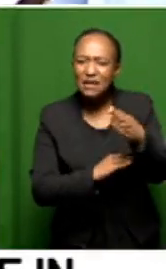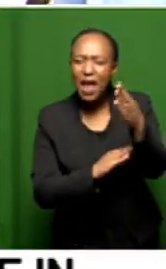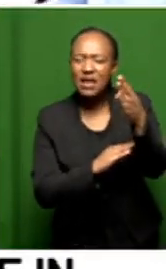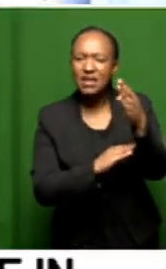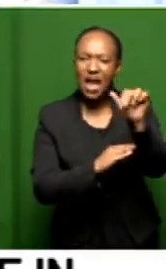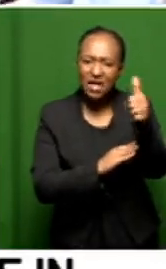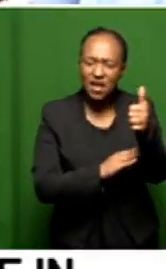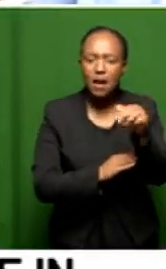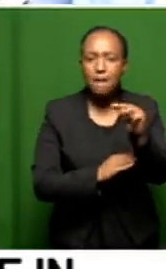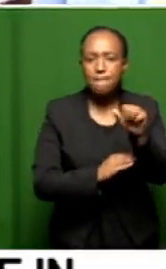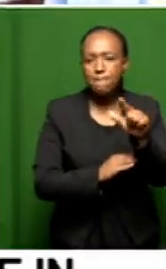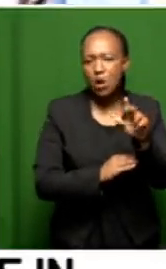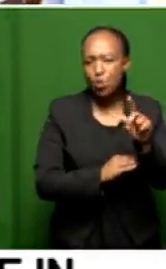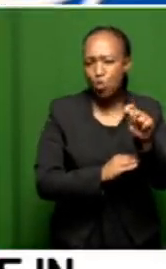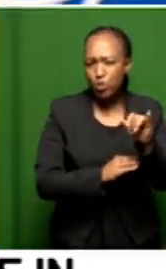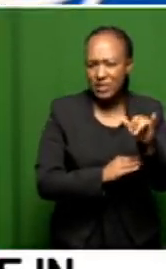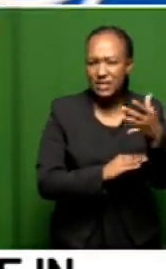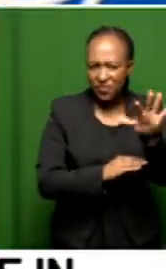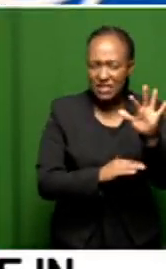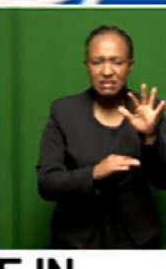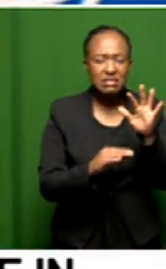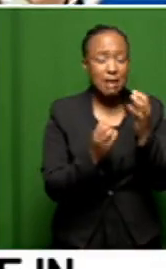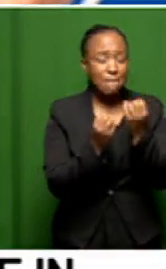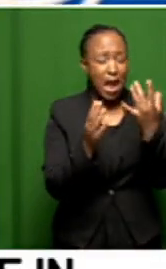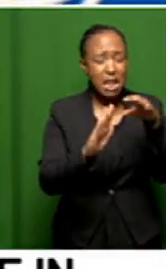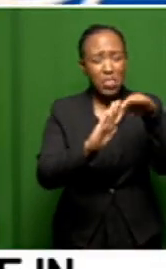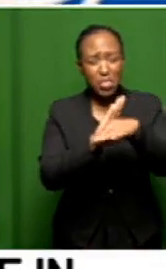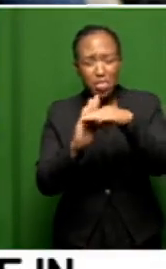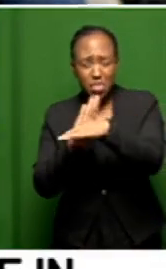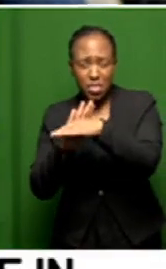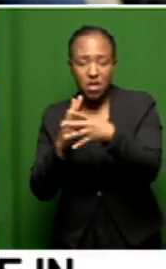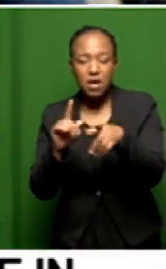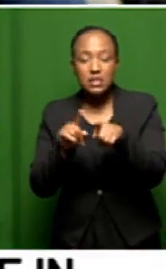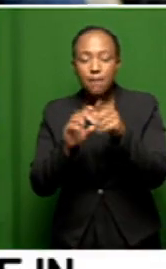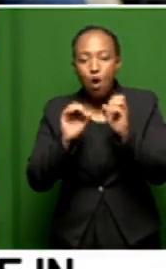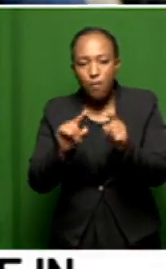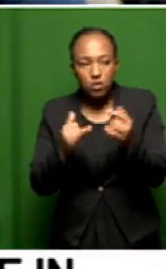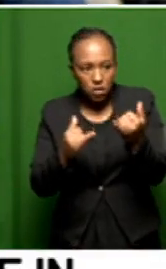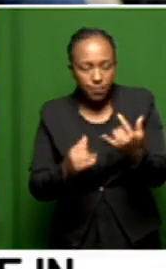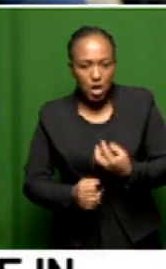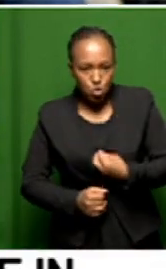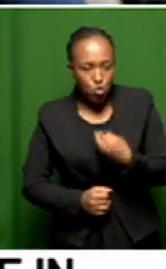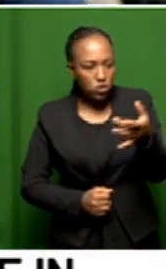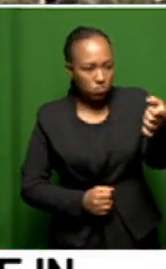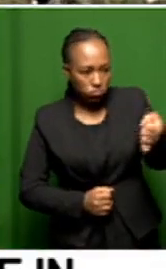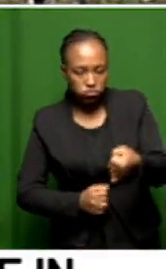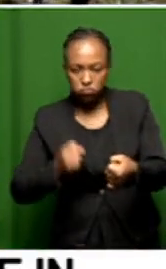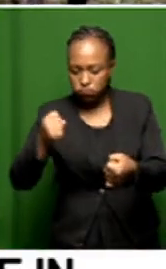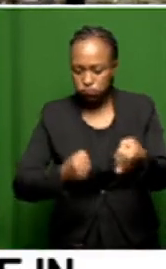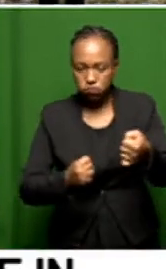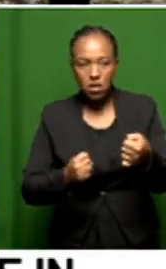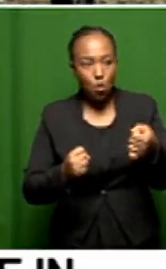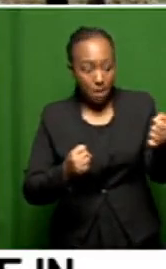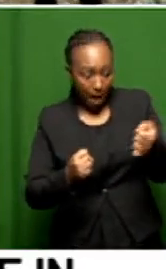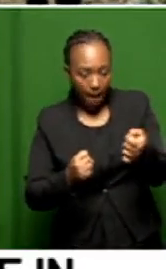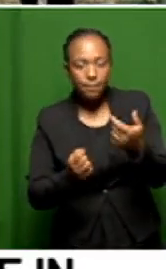are bad things for residents, but also there are opportunities to absorb youth and try to get them on board to resolve. So